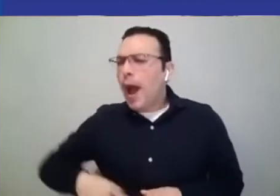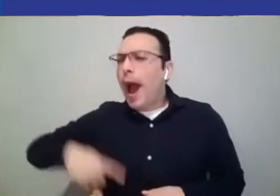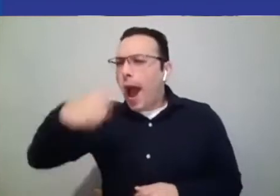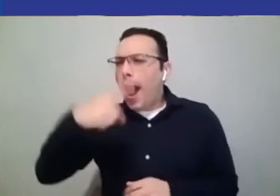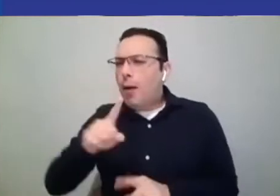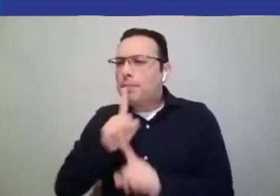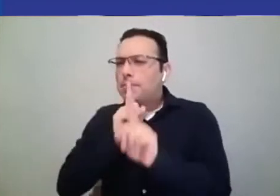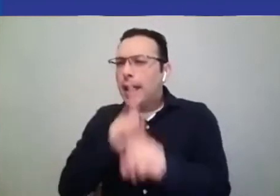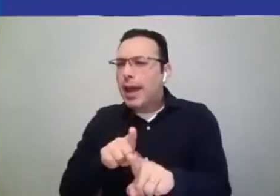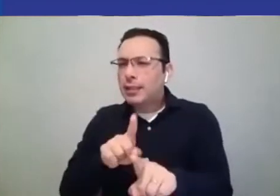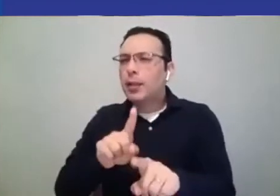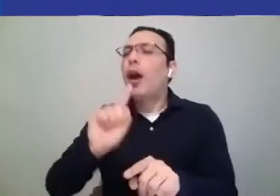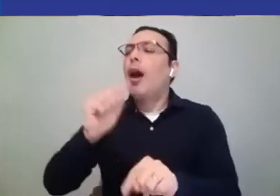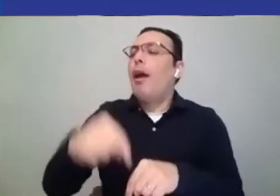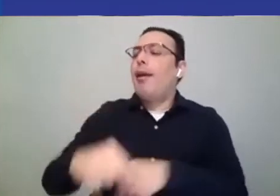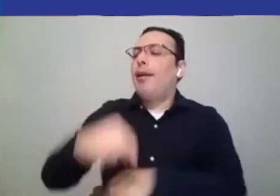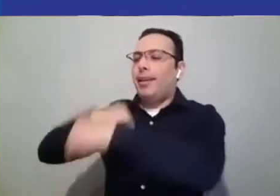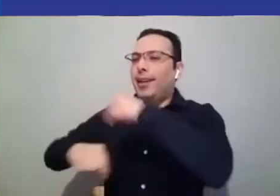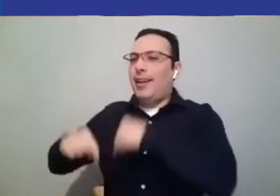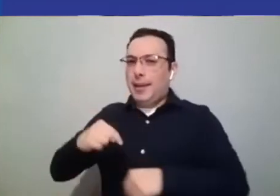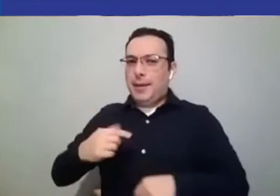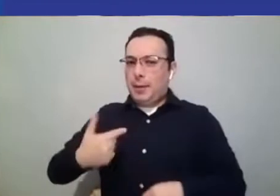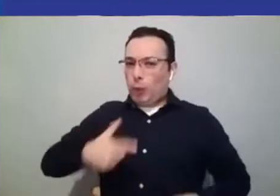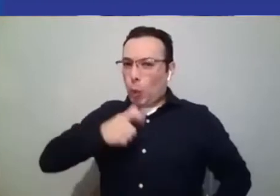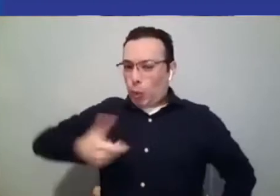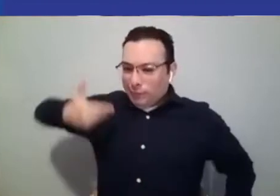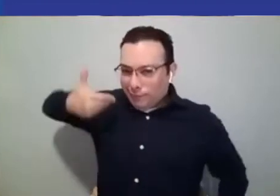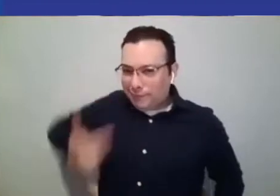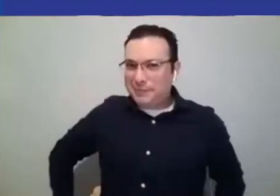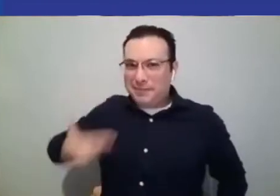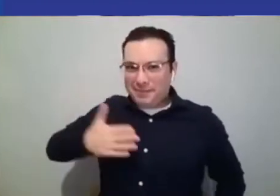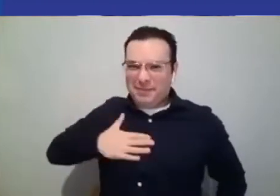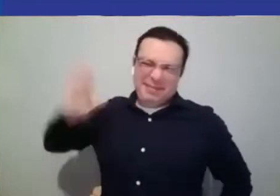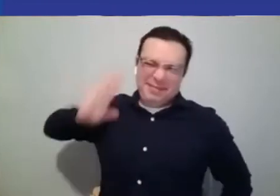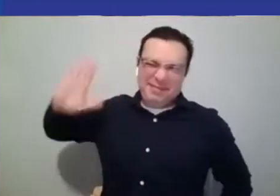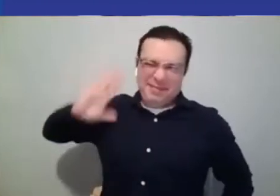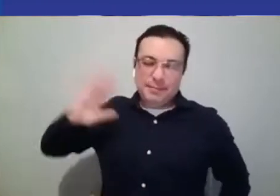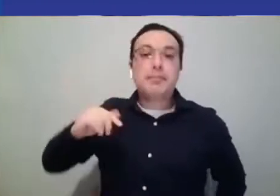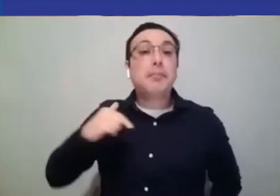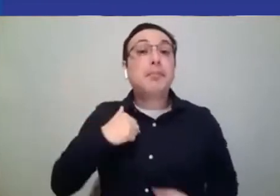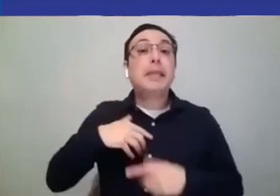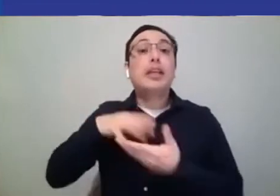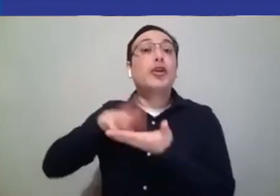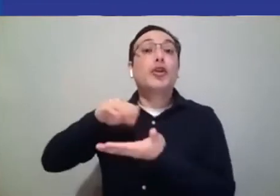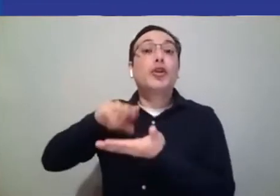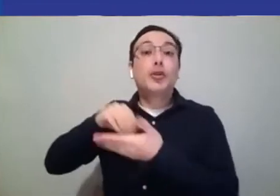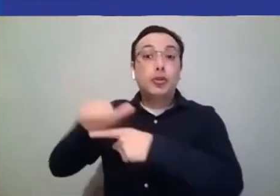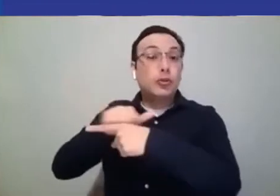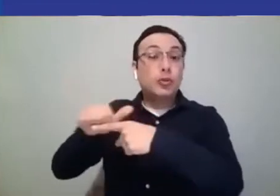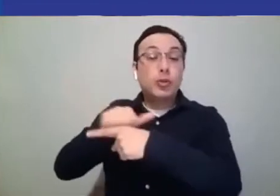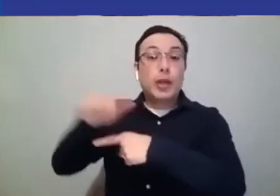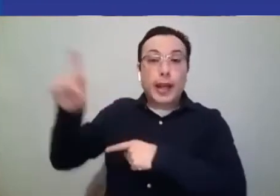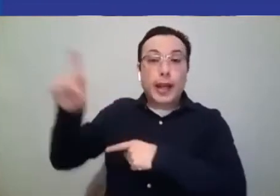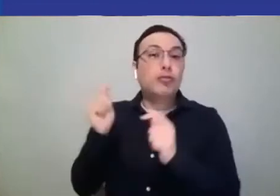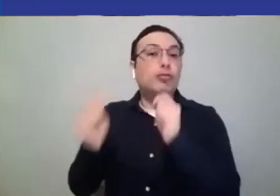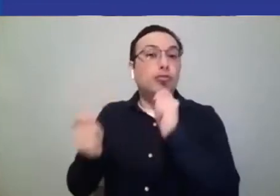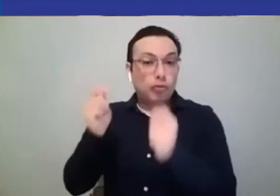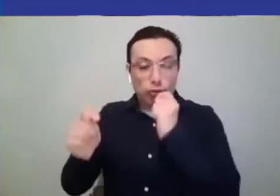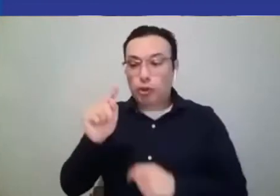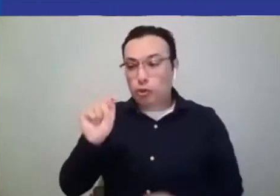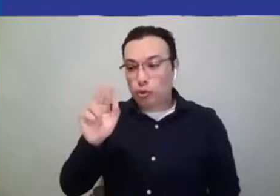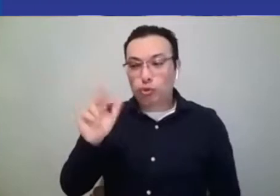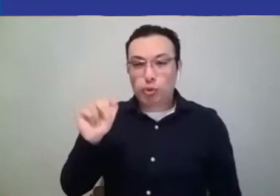history from me to know where I'm coming from. I originally trained in Trinidad and